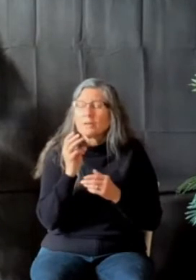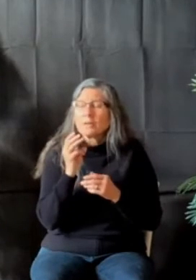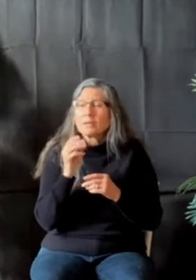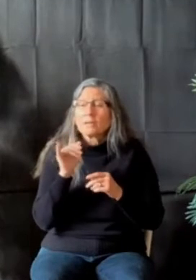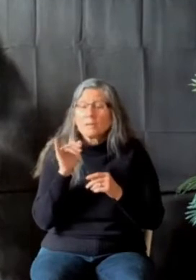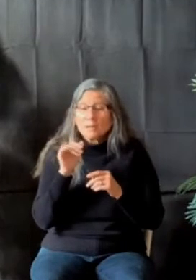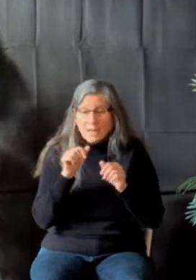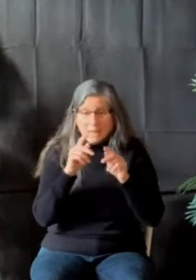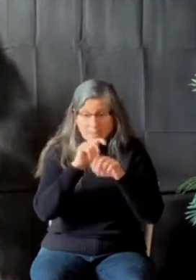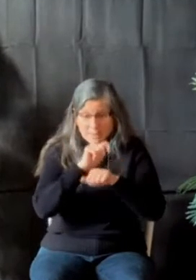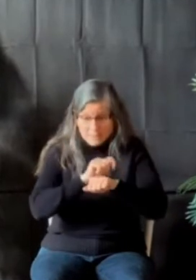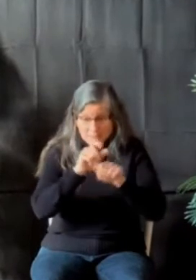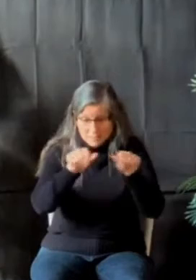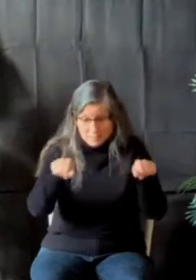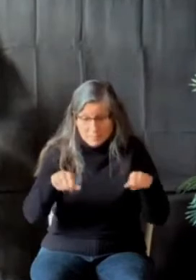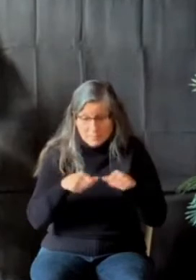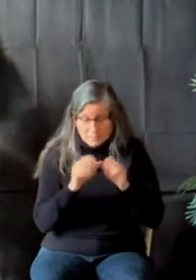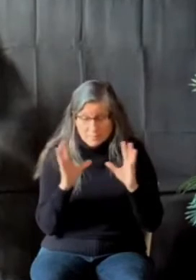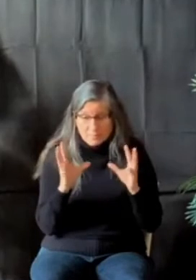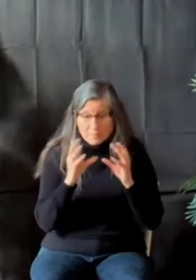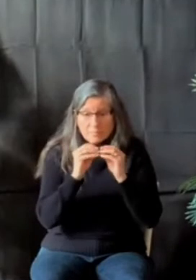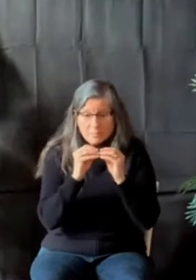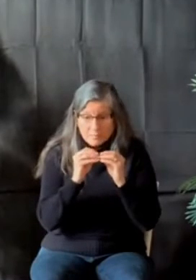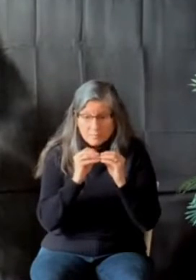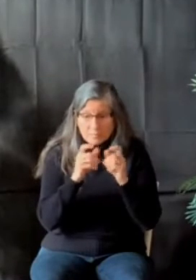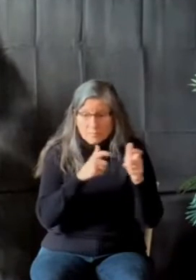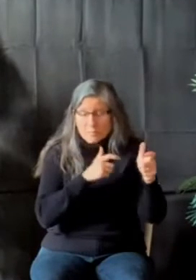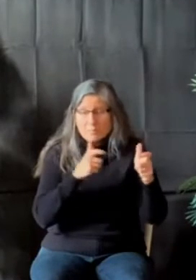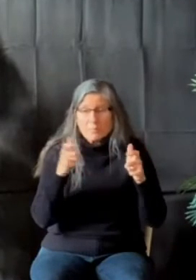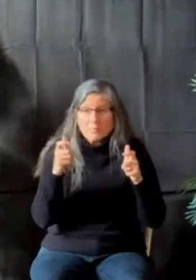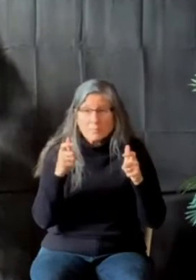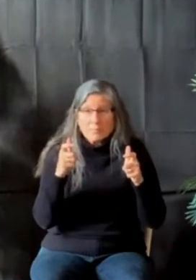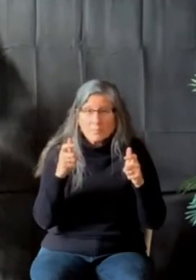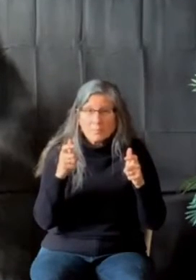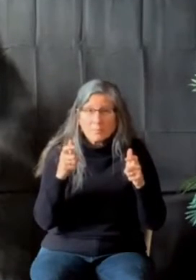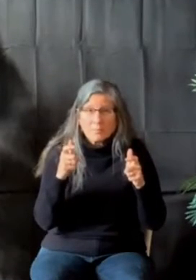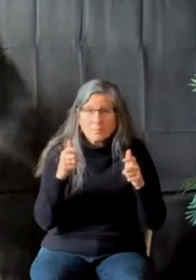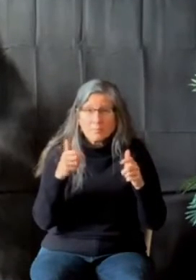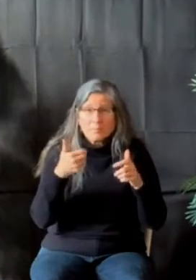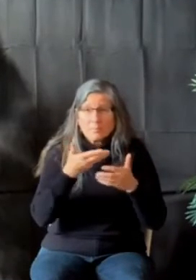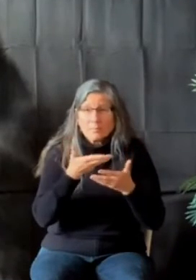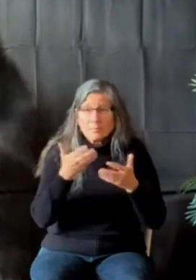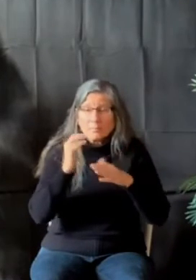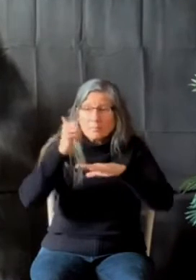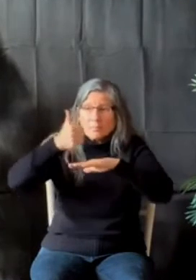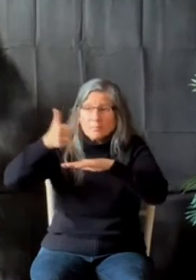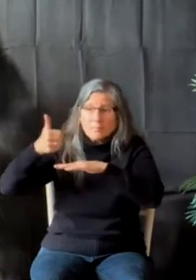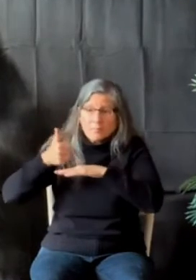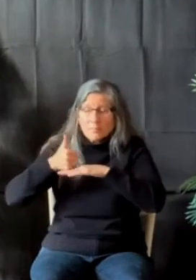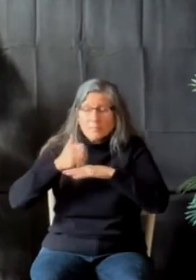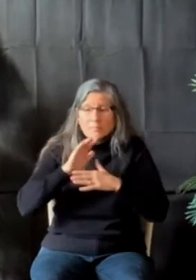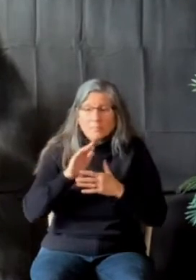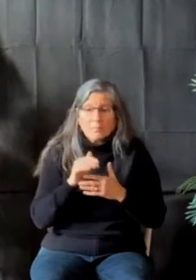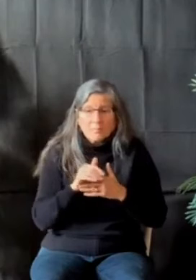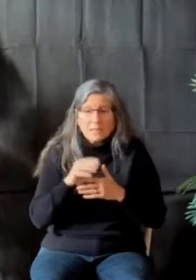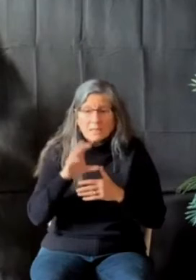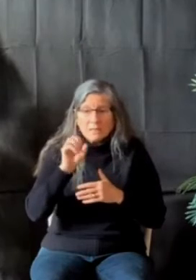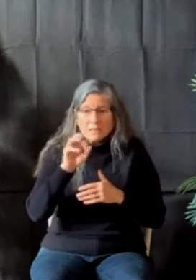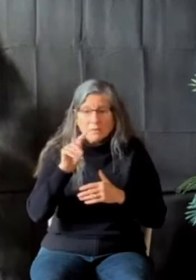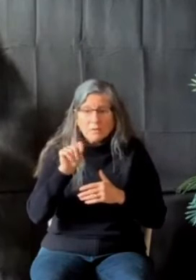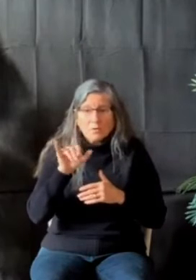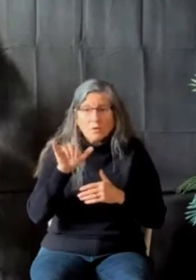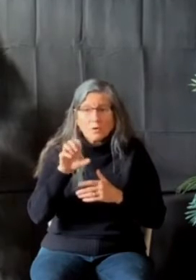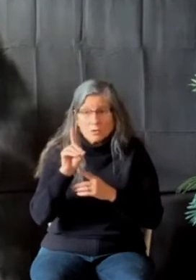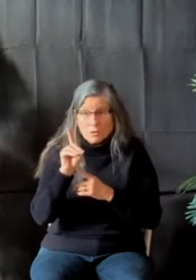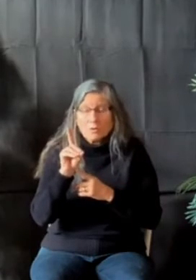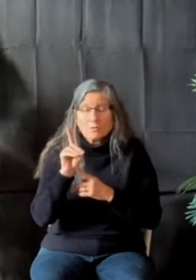the temple area, as they had gathered together there, they had huge pillars that were set up in the midst of the outer courtyard of the